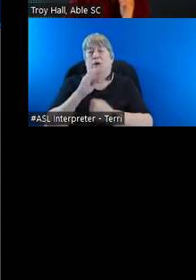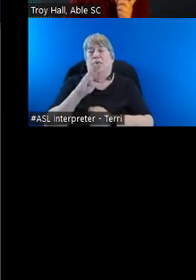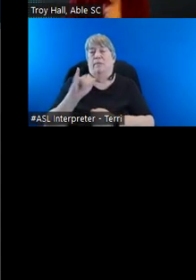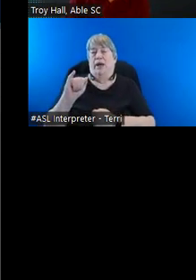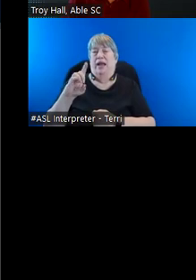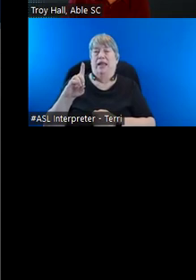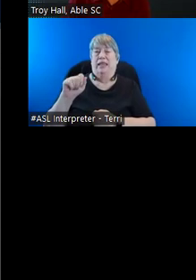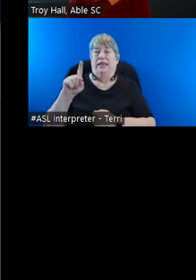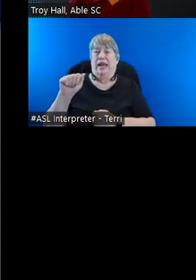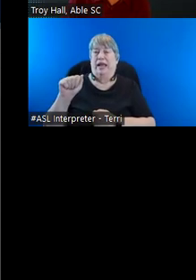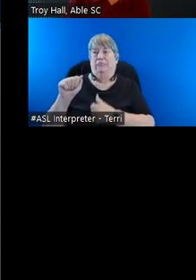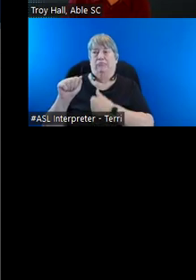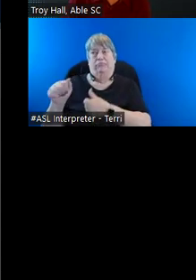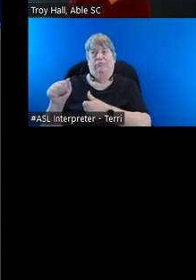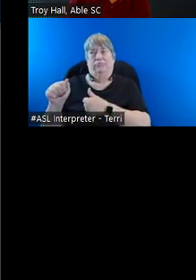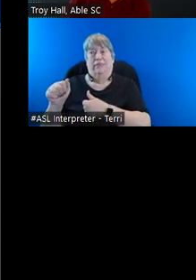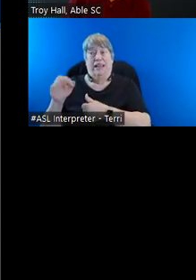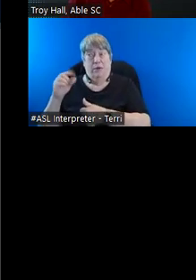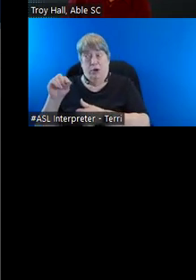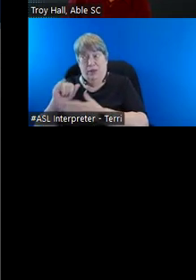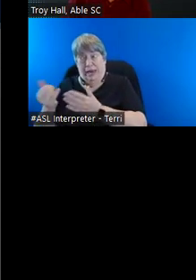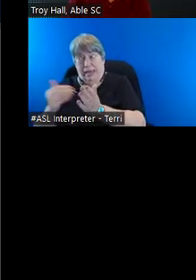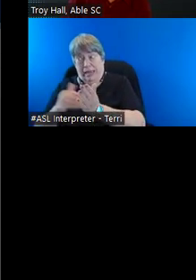Megan, remind me to update these slides if we do it again.